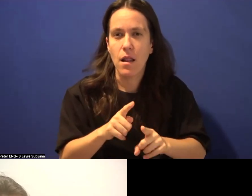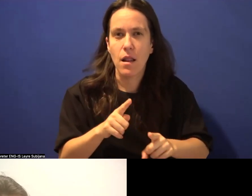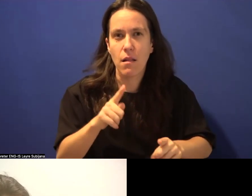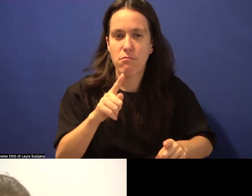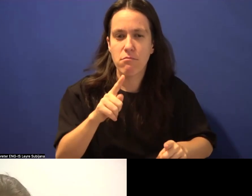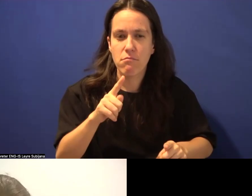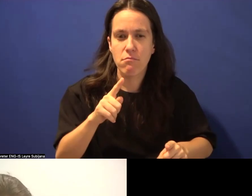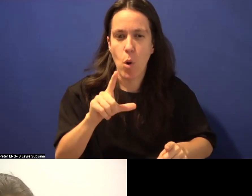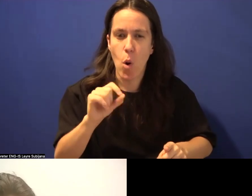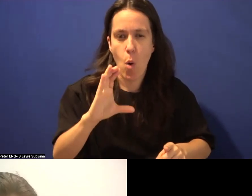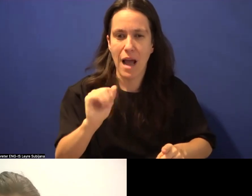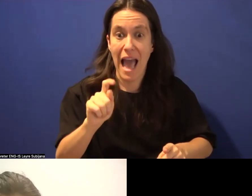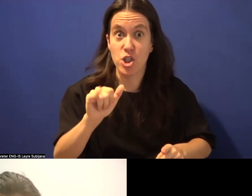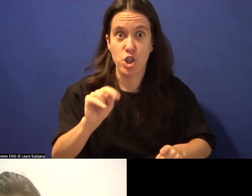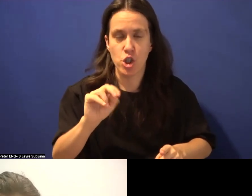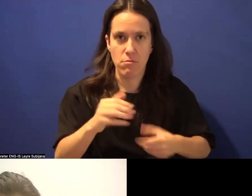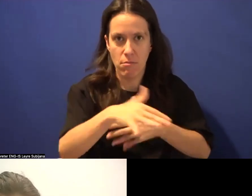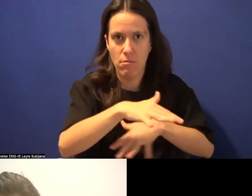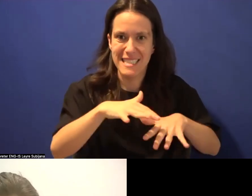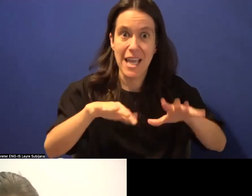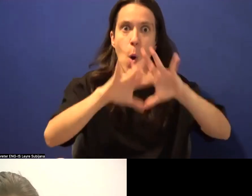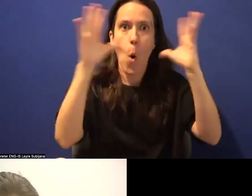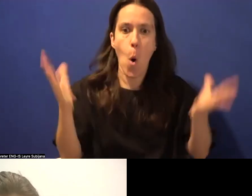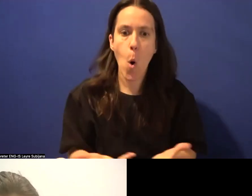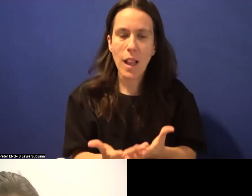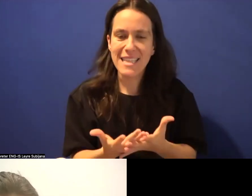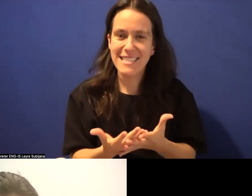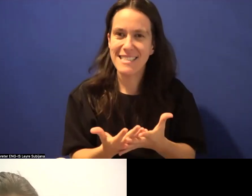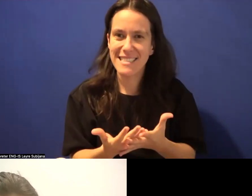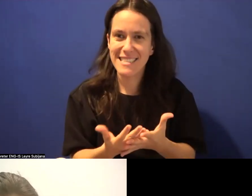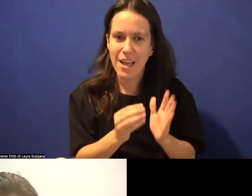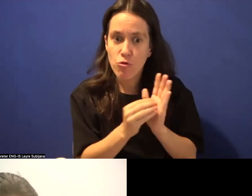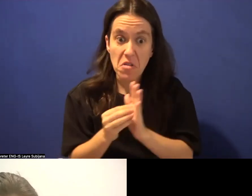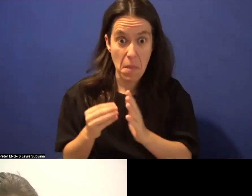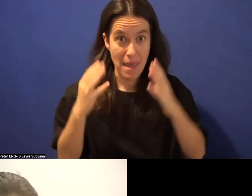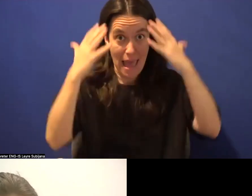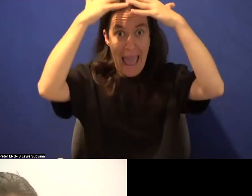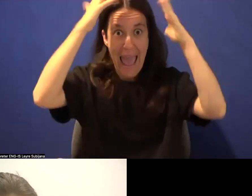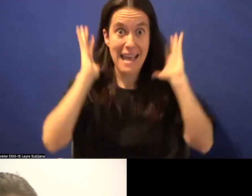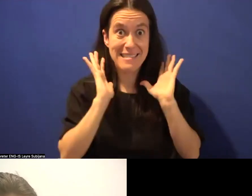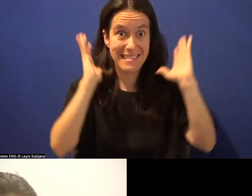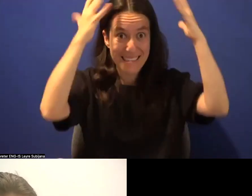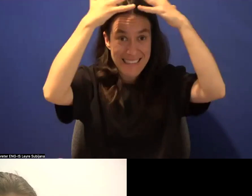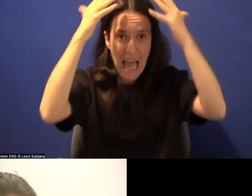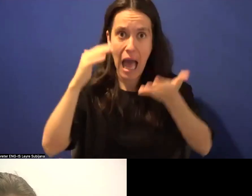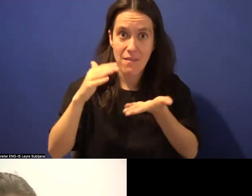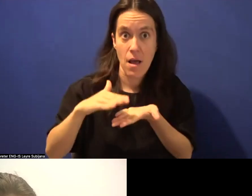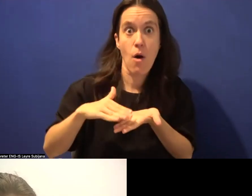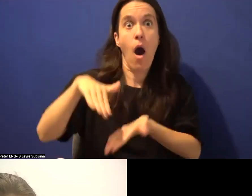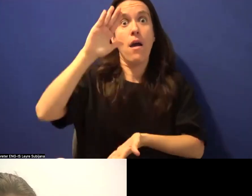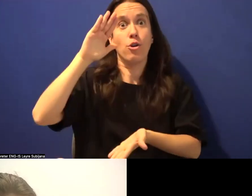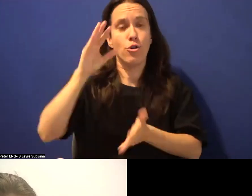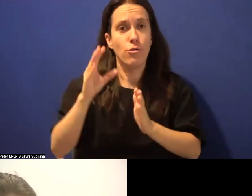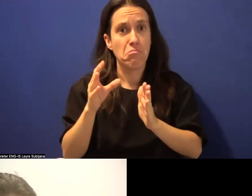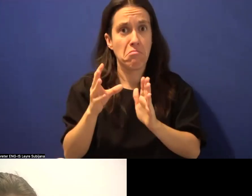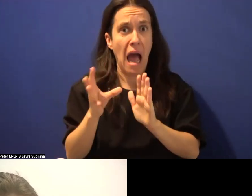holistic rating to see whether, let's say, signs made at the head tend to have higher holistic iconicity ratings. I'm not sure what I